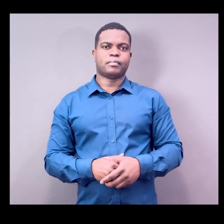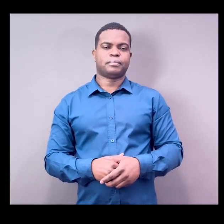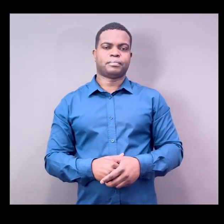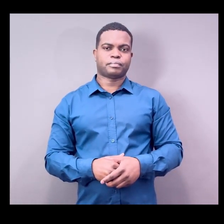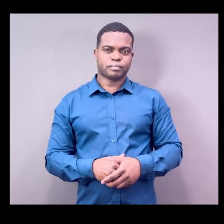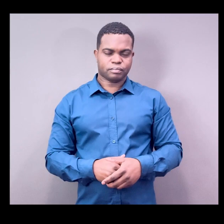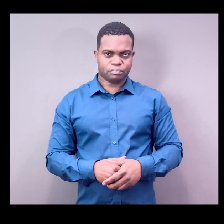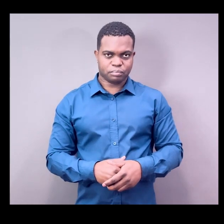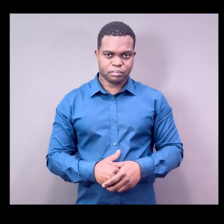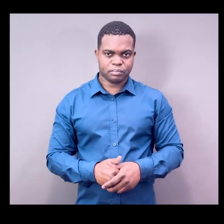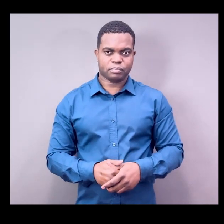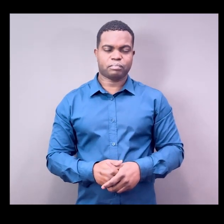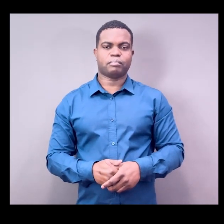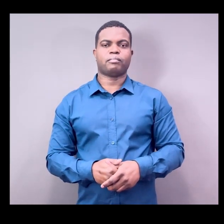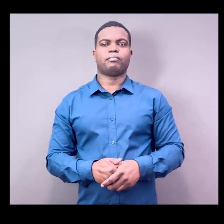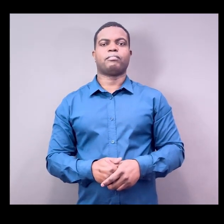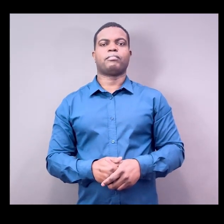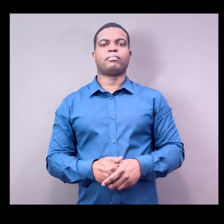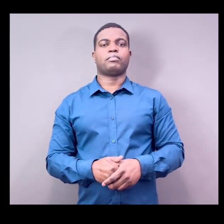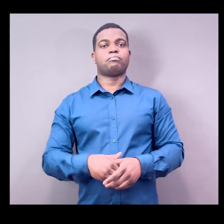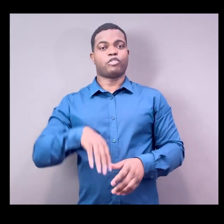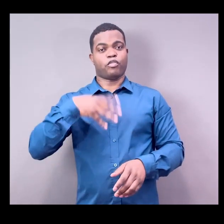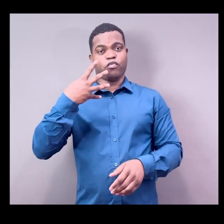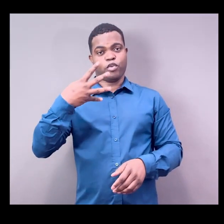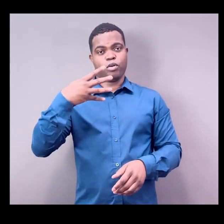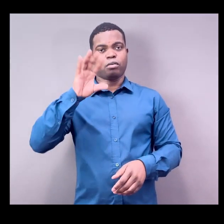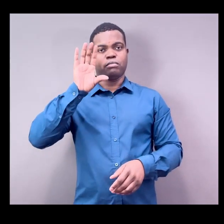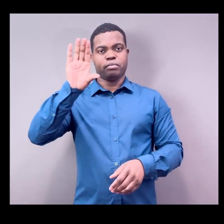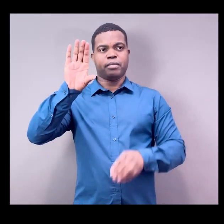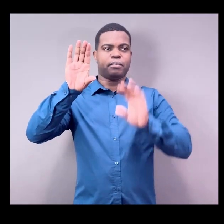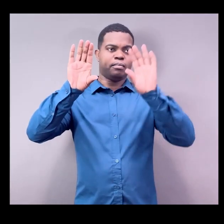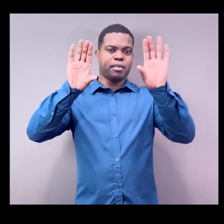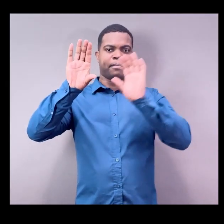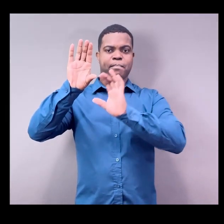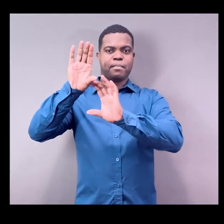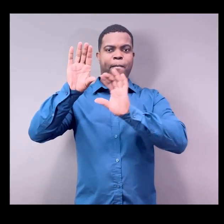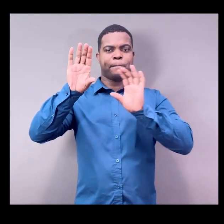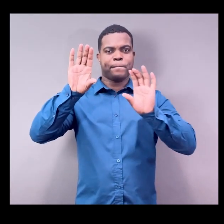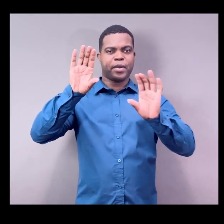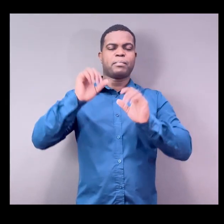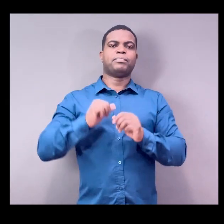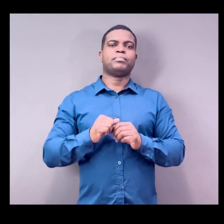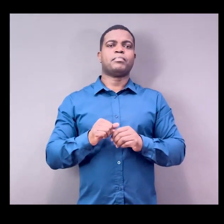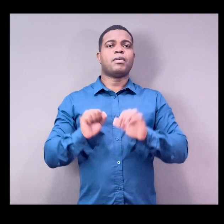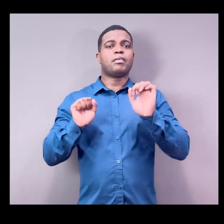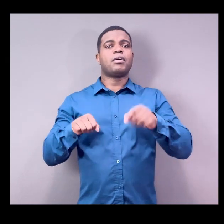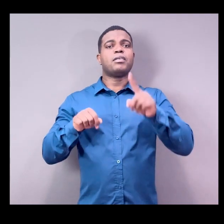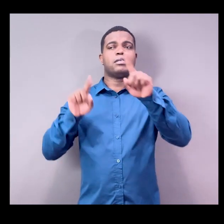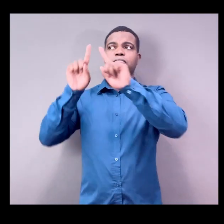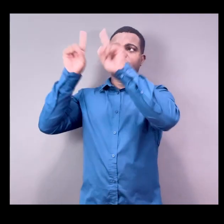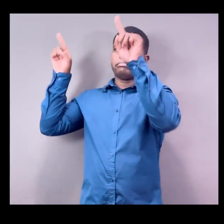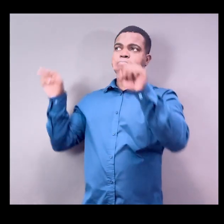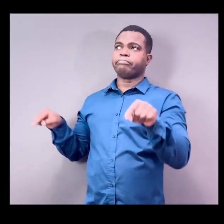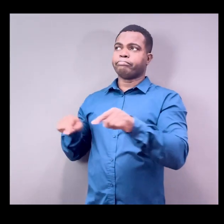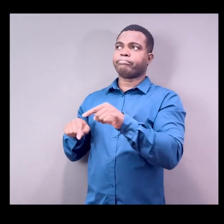some sort of quadrants. You have that 4 quadrants. You could use your